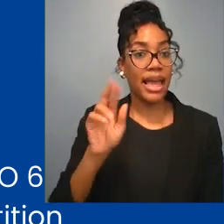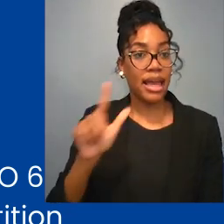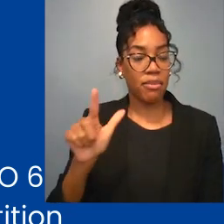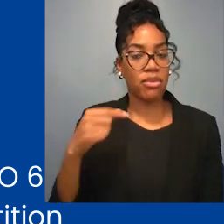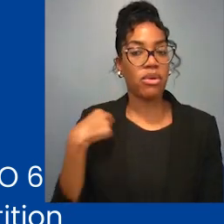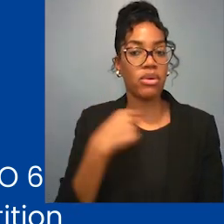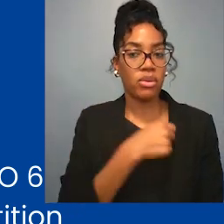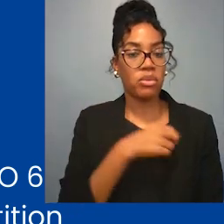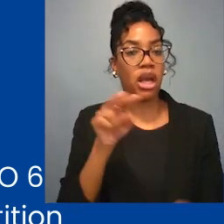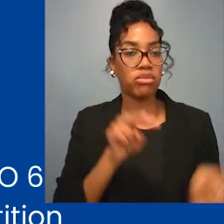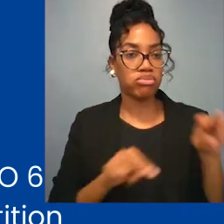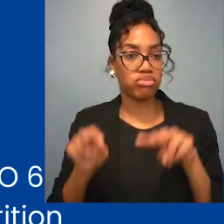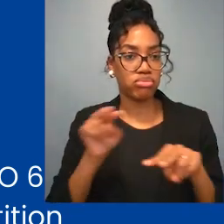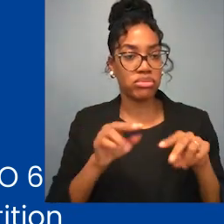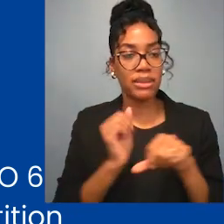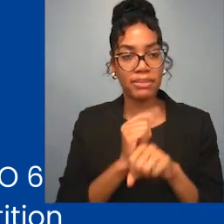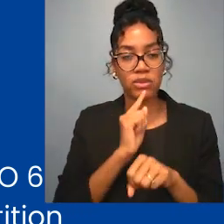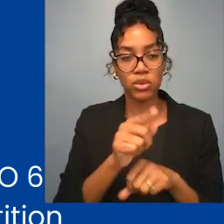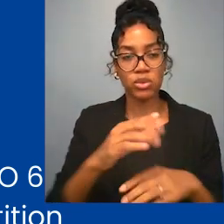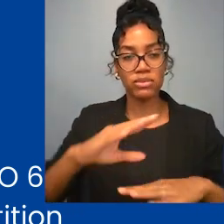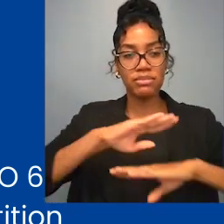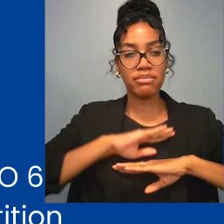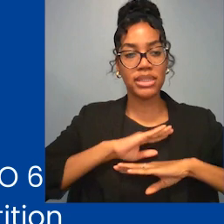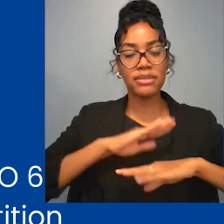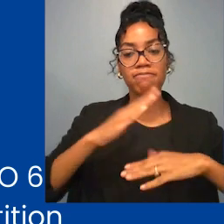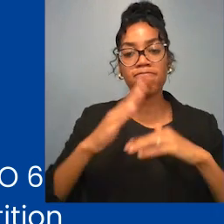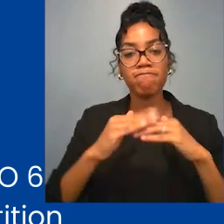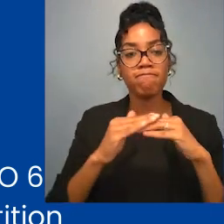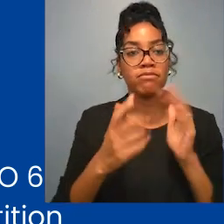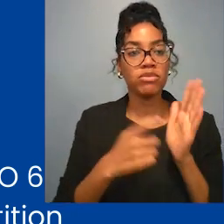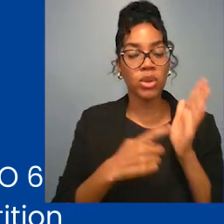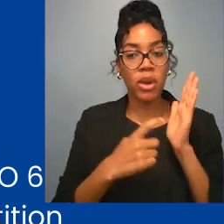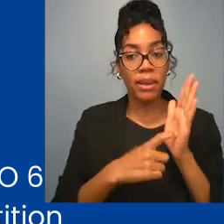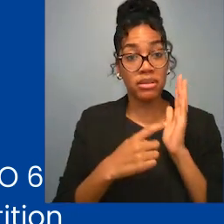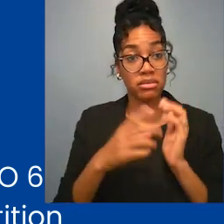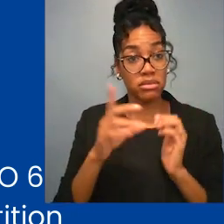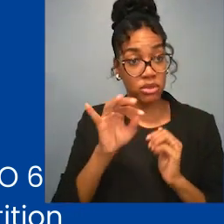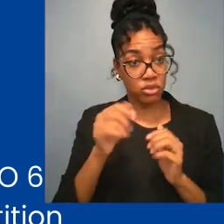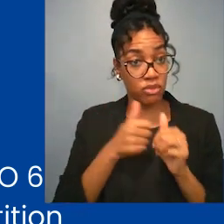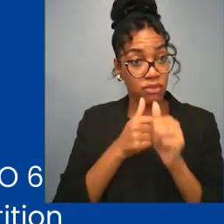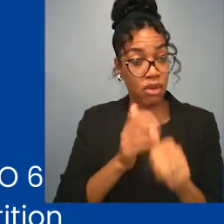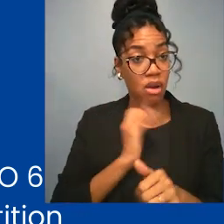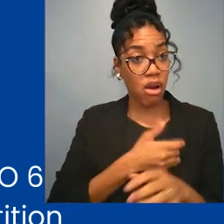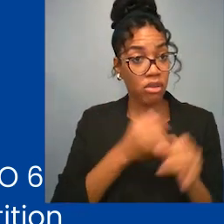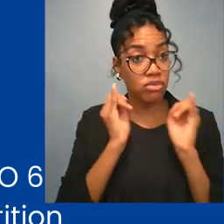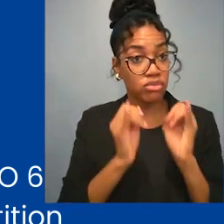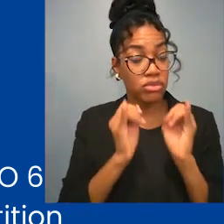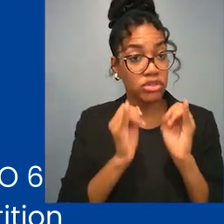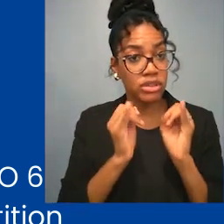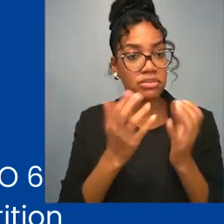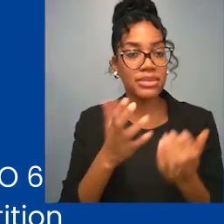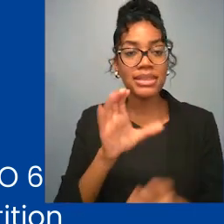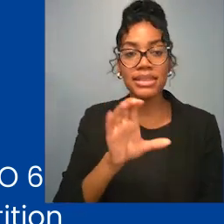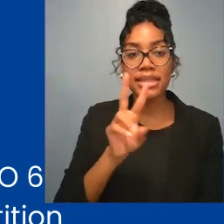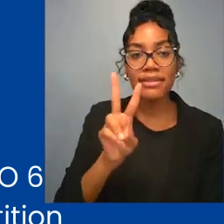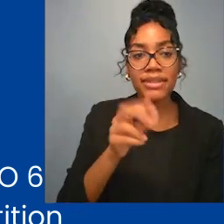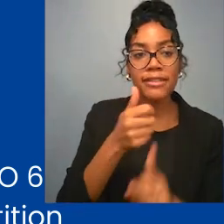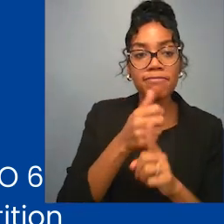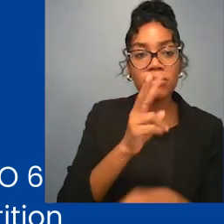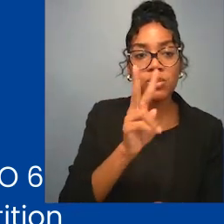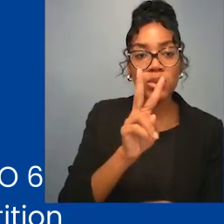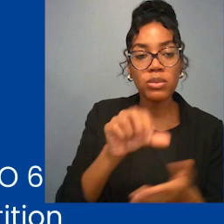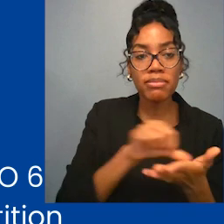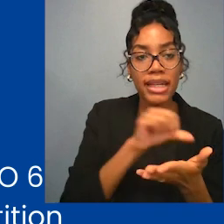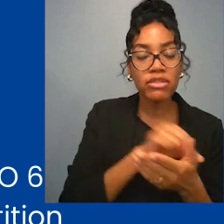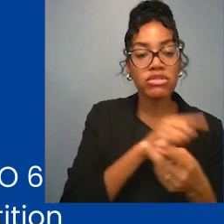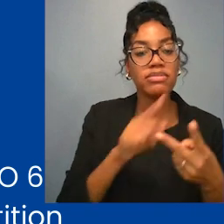minimum requirements, which basically means, did you follow all the guidance that we provide? Are your CVs 2 pages? Are your letters